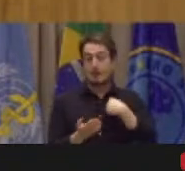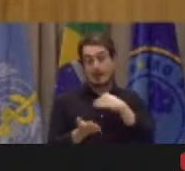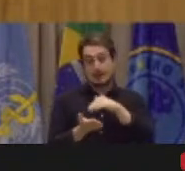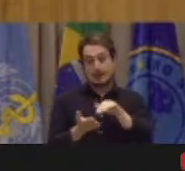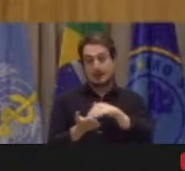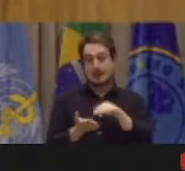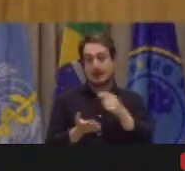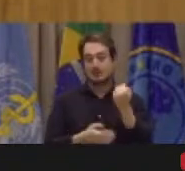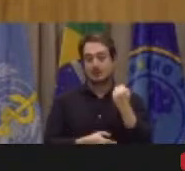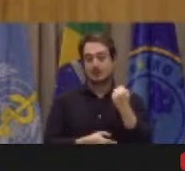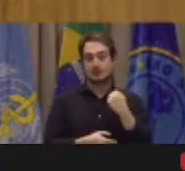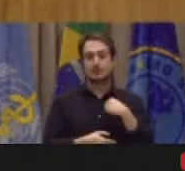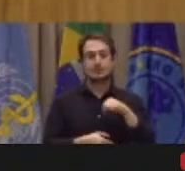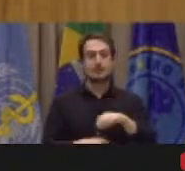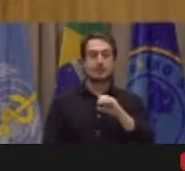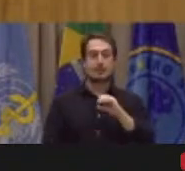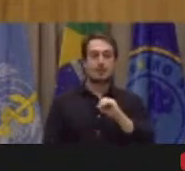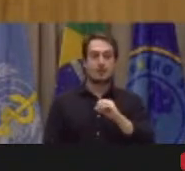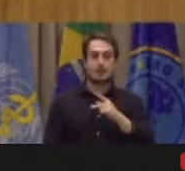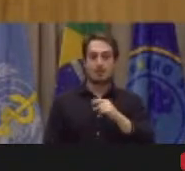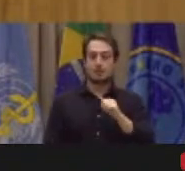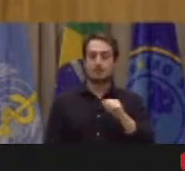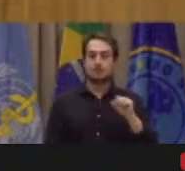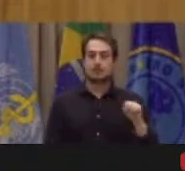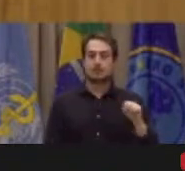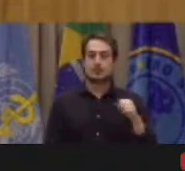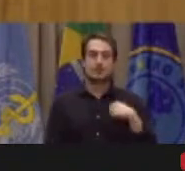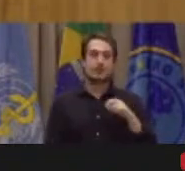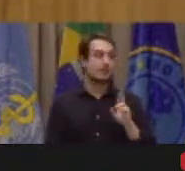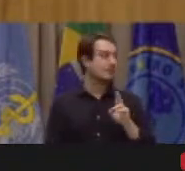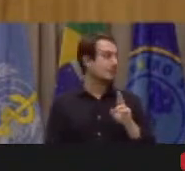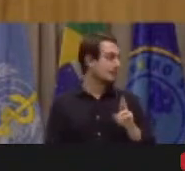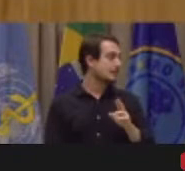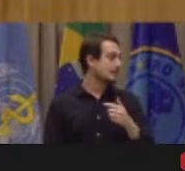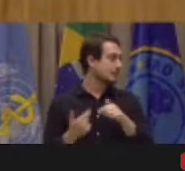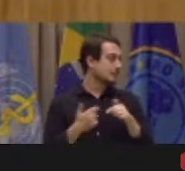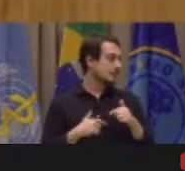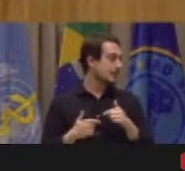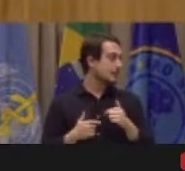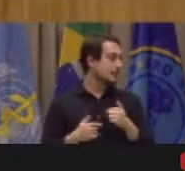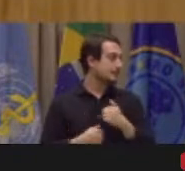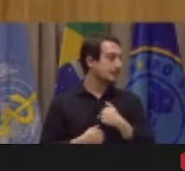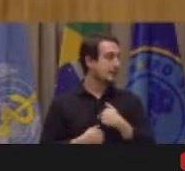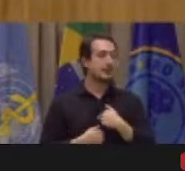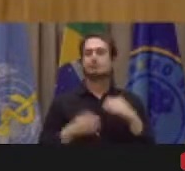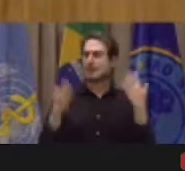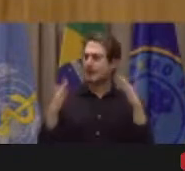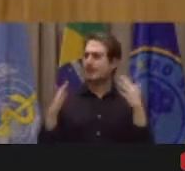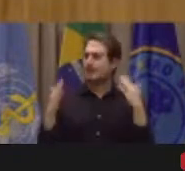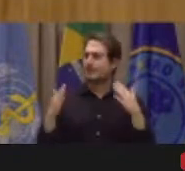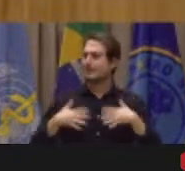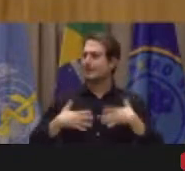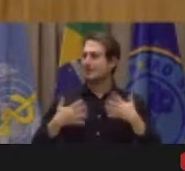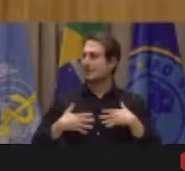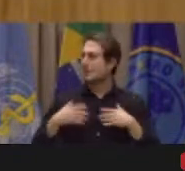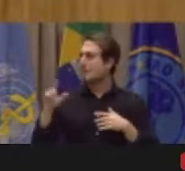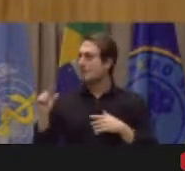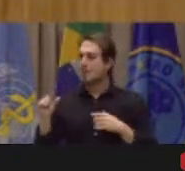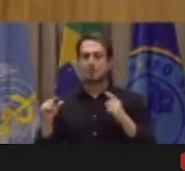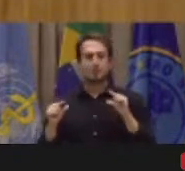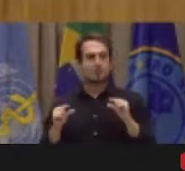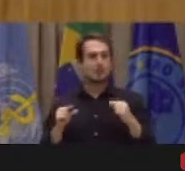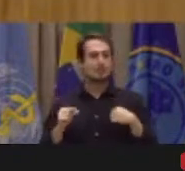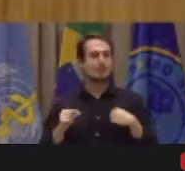citizen. And here in Opus being presenting and work, I'm really happy for this. We should celebrate the happiness